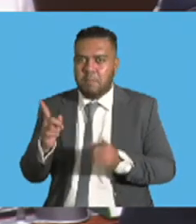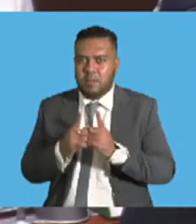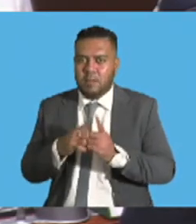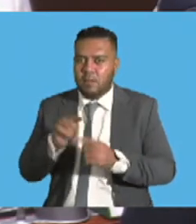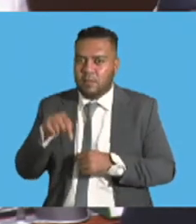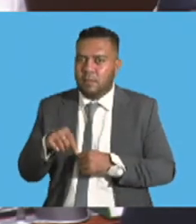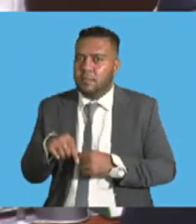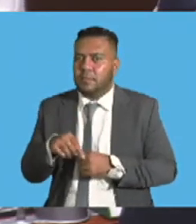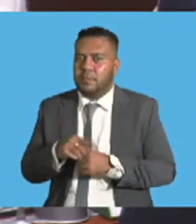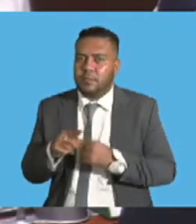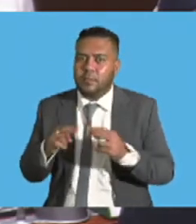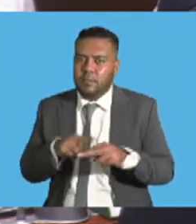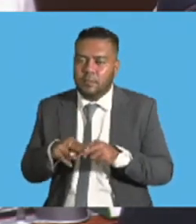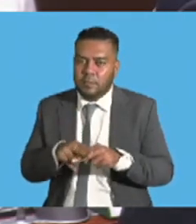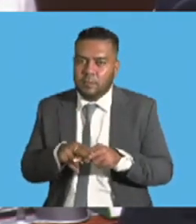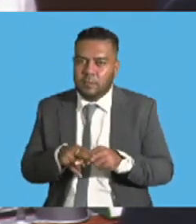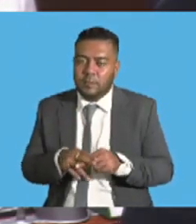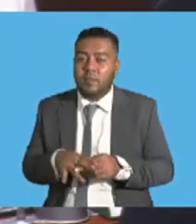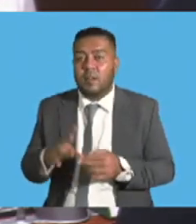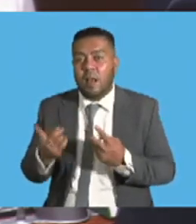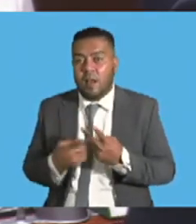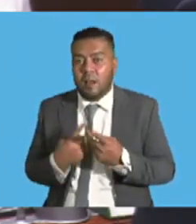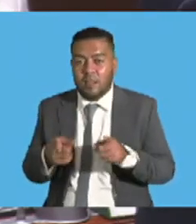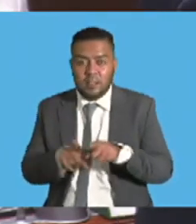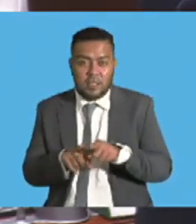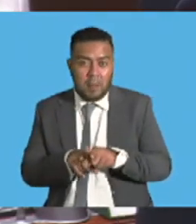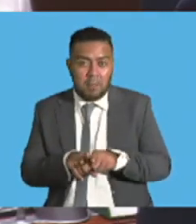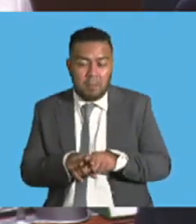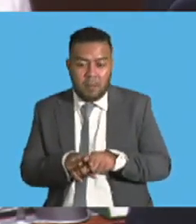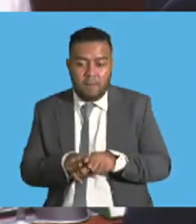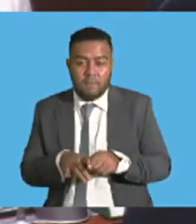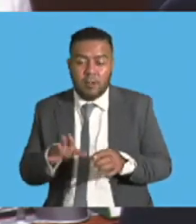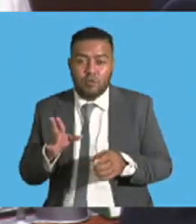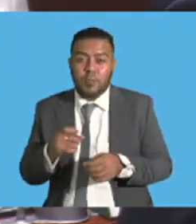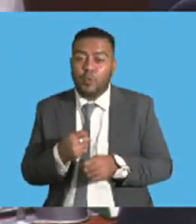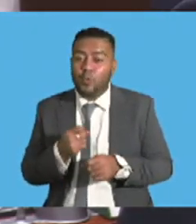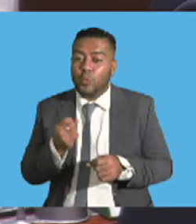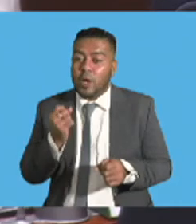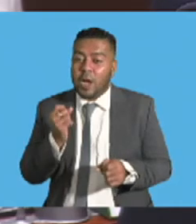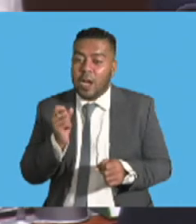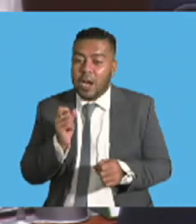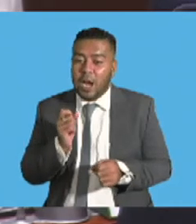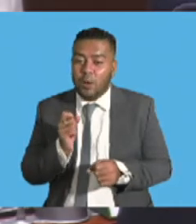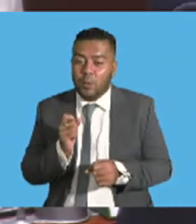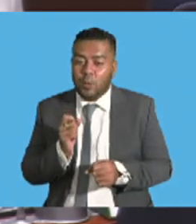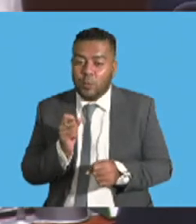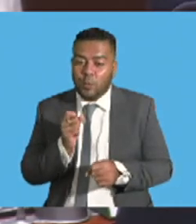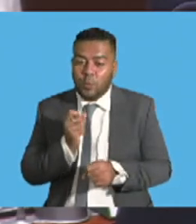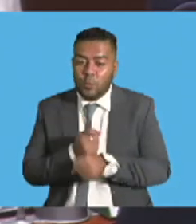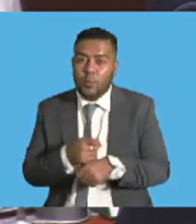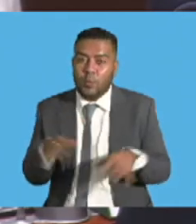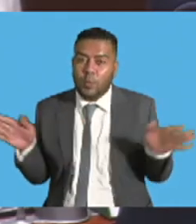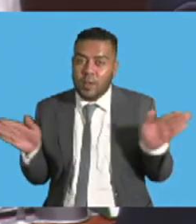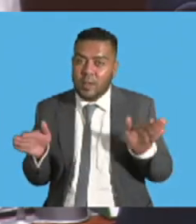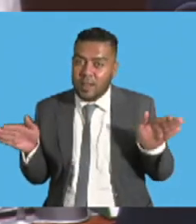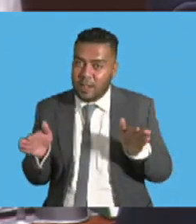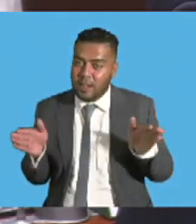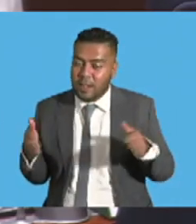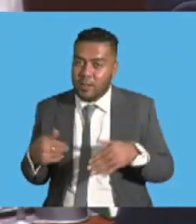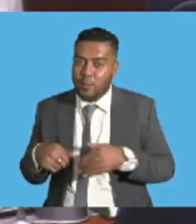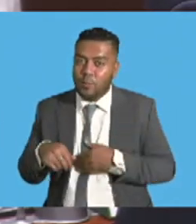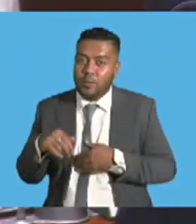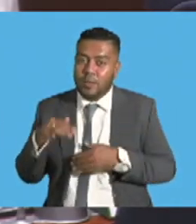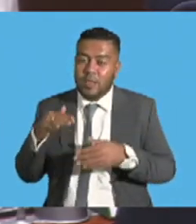Mr. Speaker, is to be undertaken this financial year for a trip to Ngau, Lomaiviti, to assist the resilience project the communities